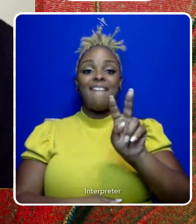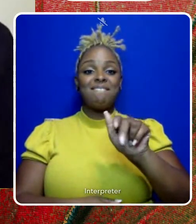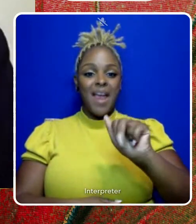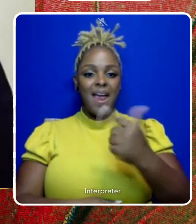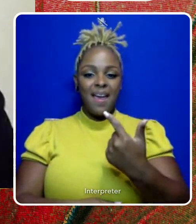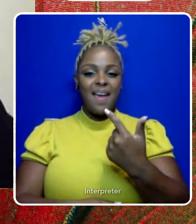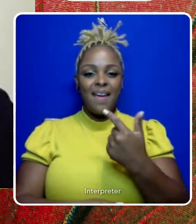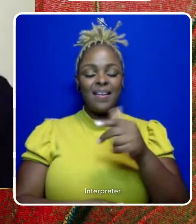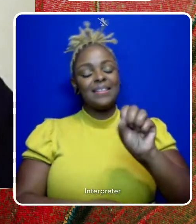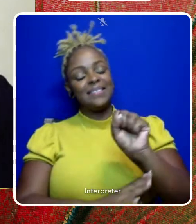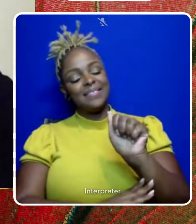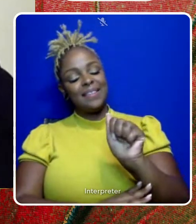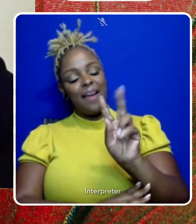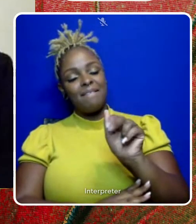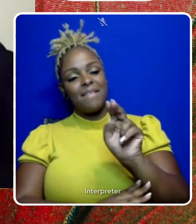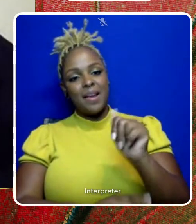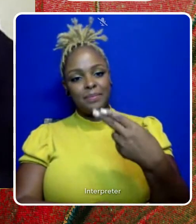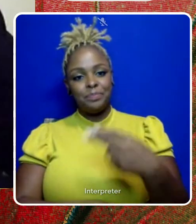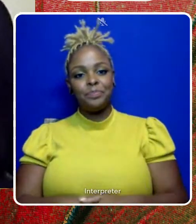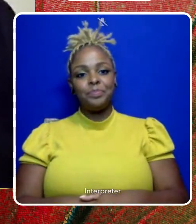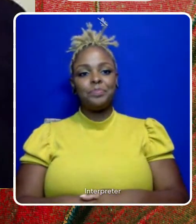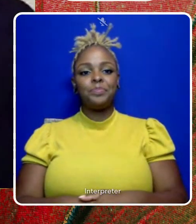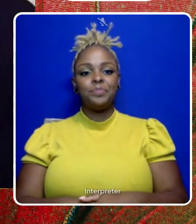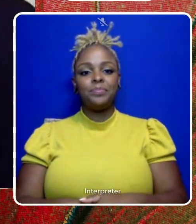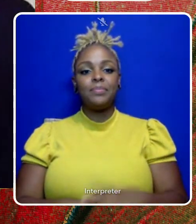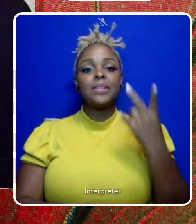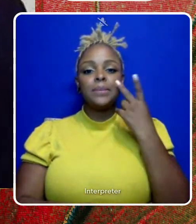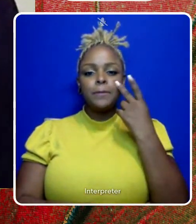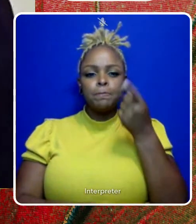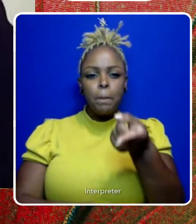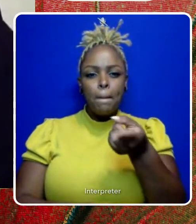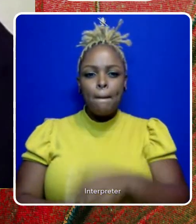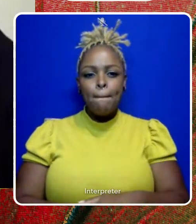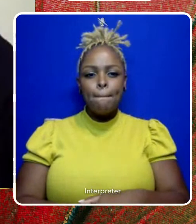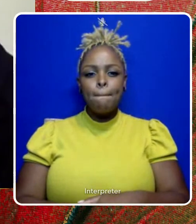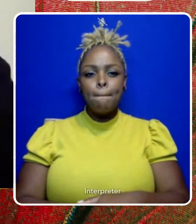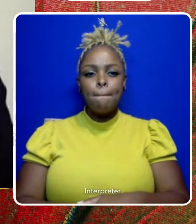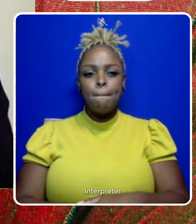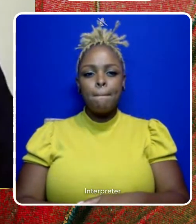yeah, Crystal is on, yeah, Crystal is inside there. Nice.